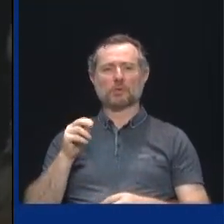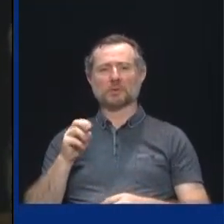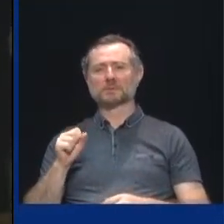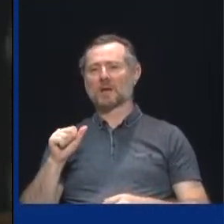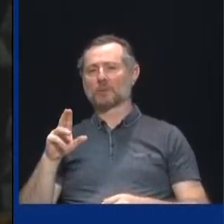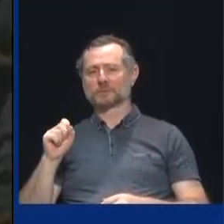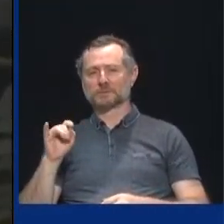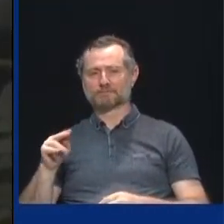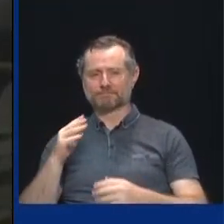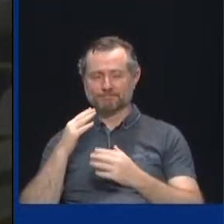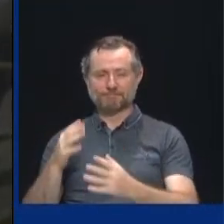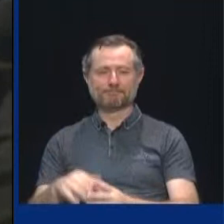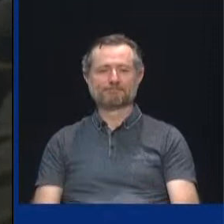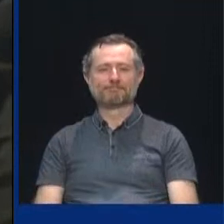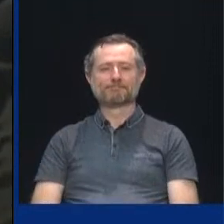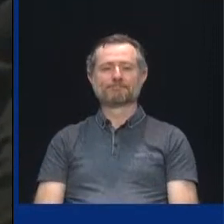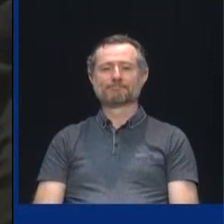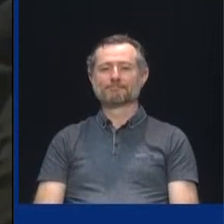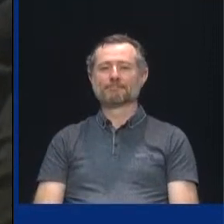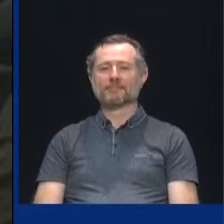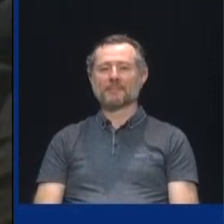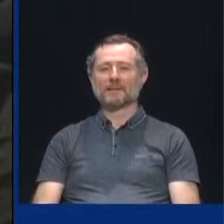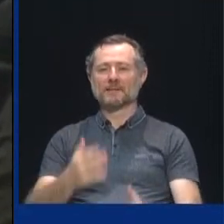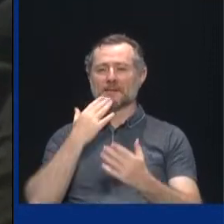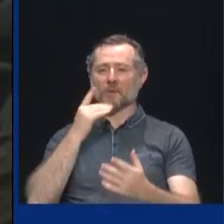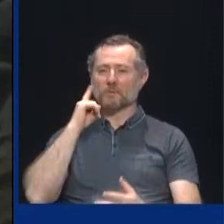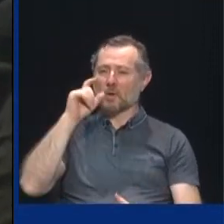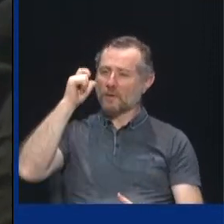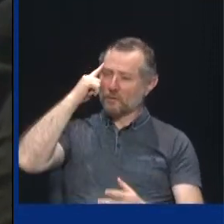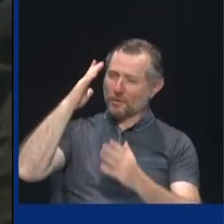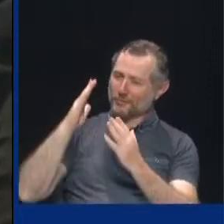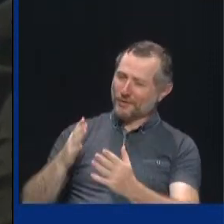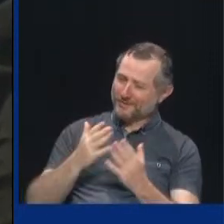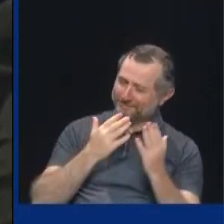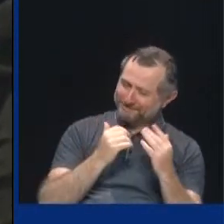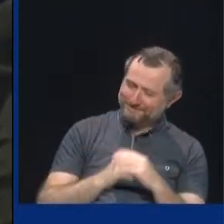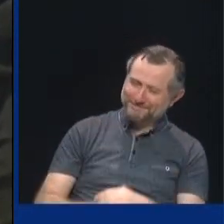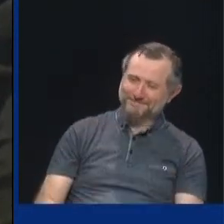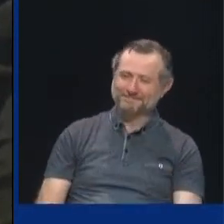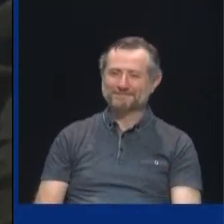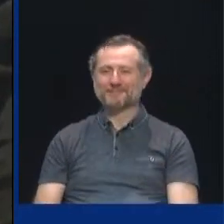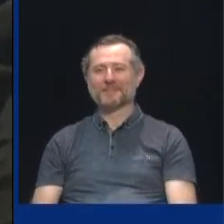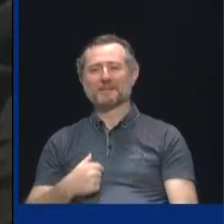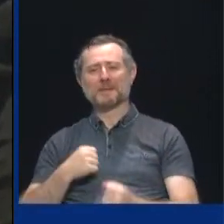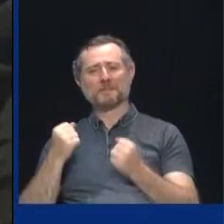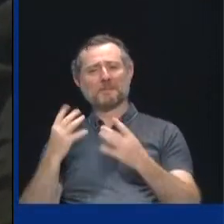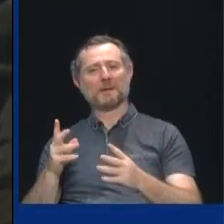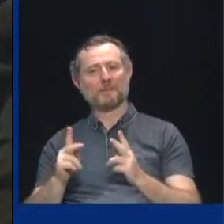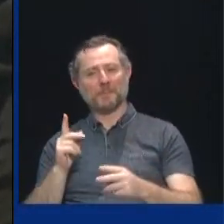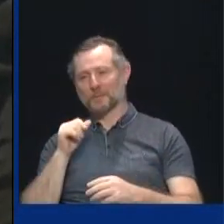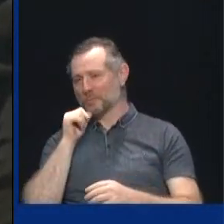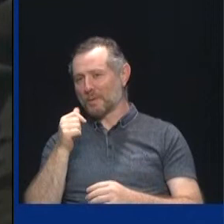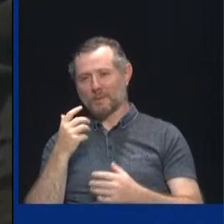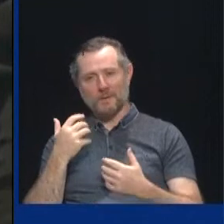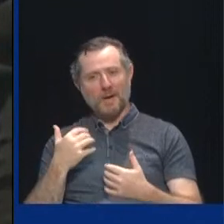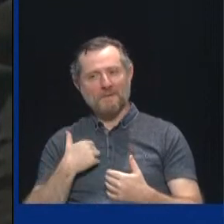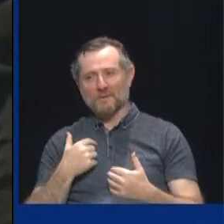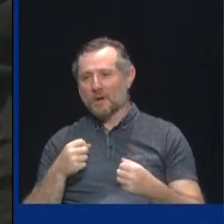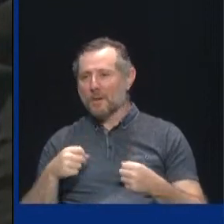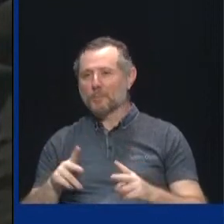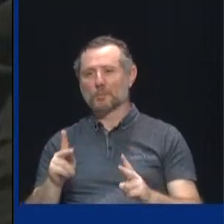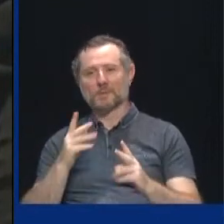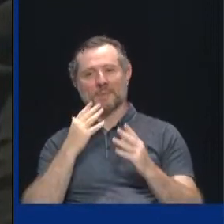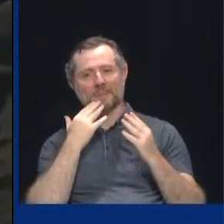to begin by doing something that many of us don't get the chance to do, and that is to thank you. Thank you for your leadership